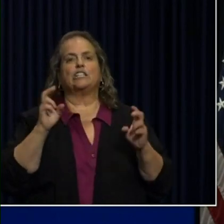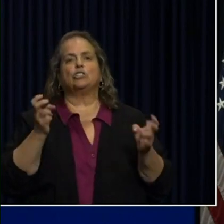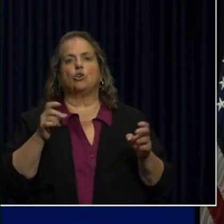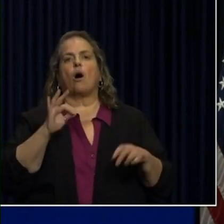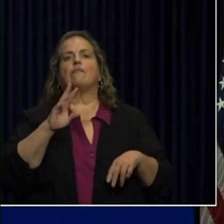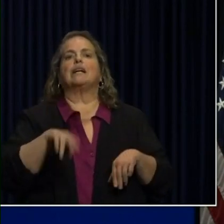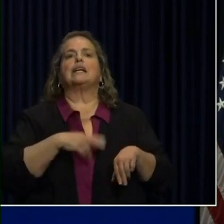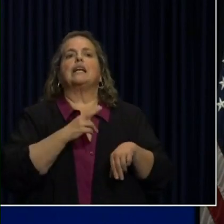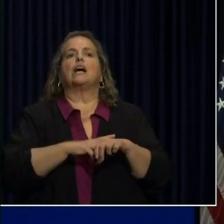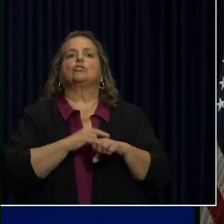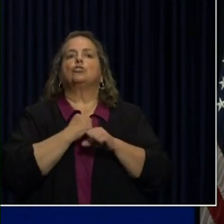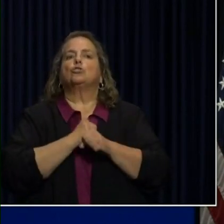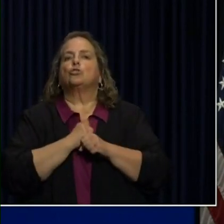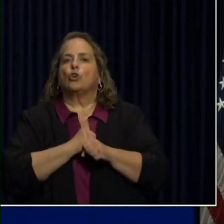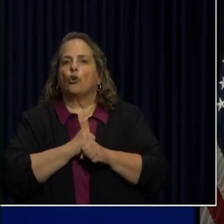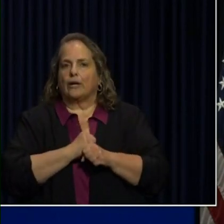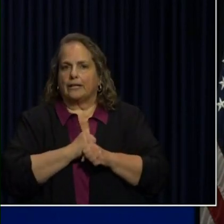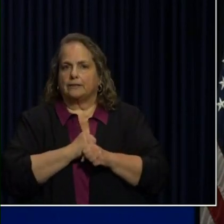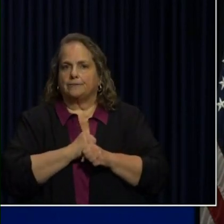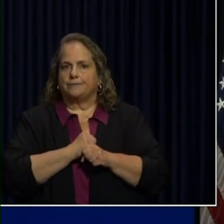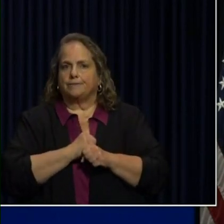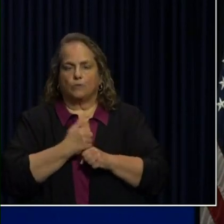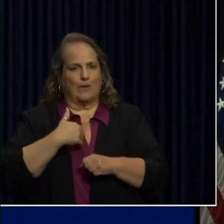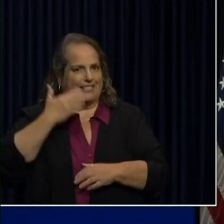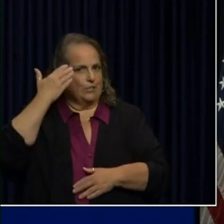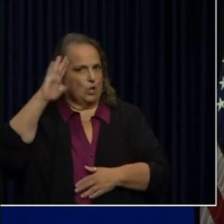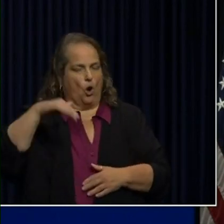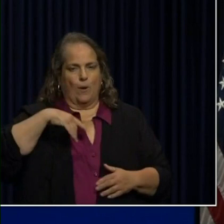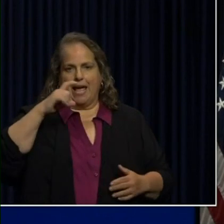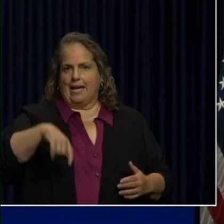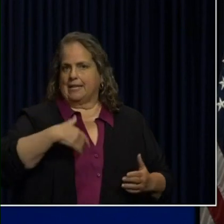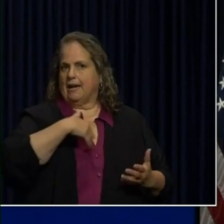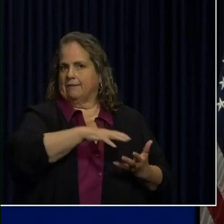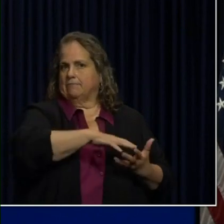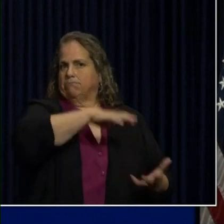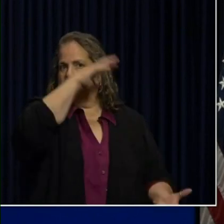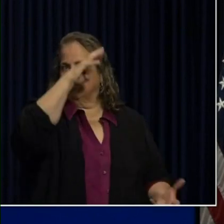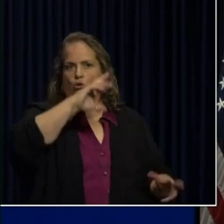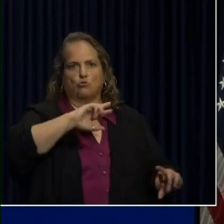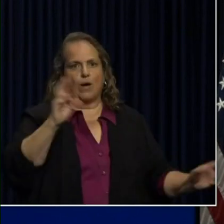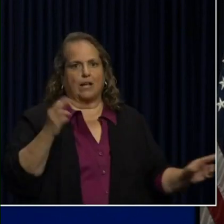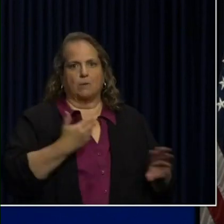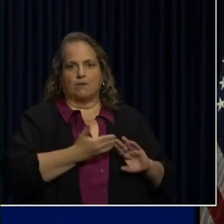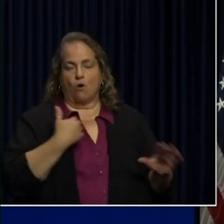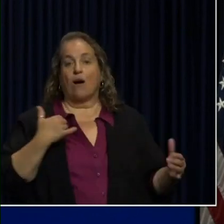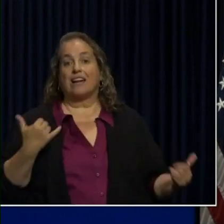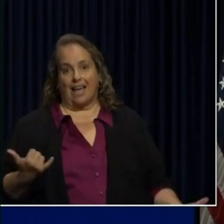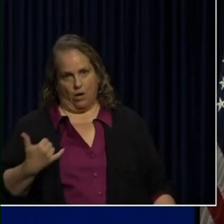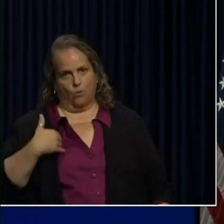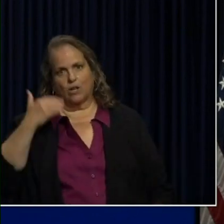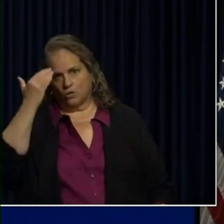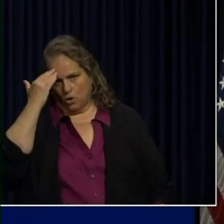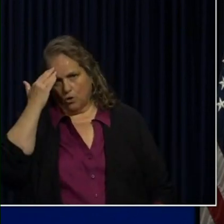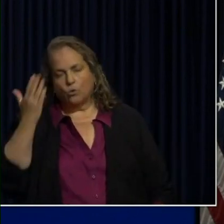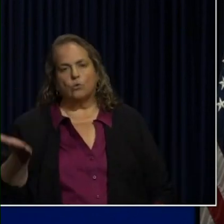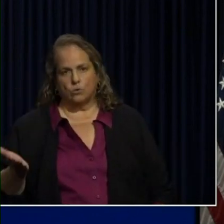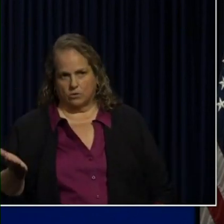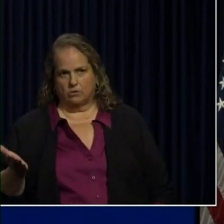security. I don't think it was considered that before, but it sure as heck is now, and we got to make sure going